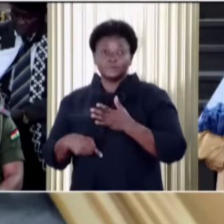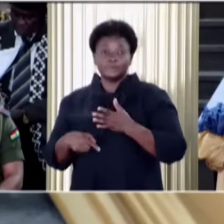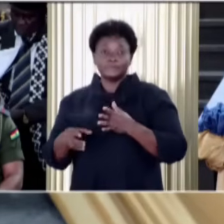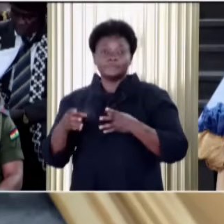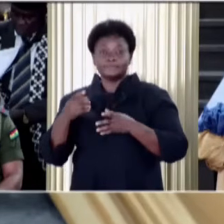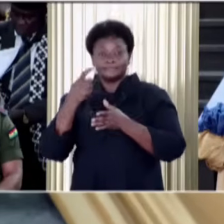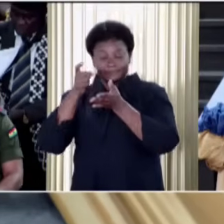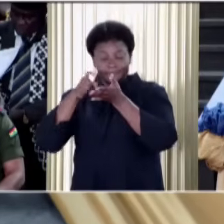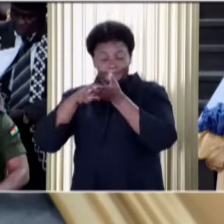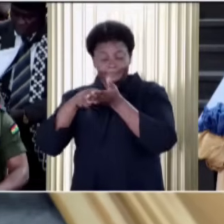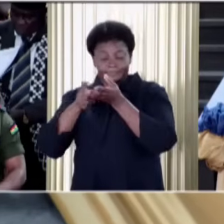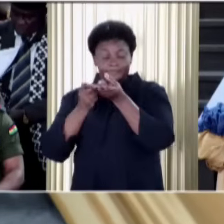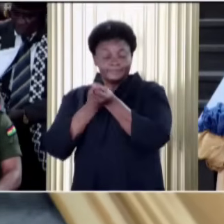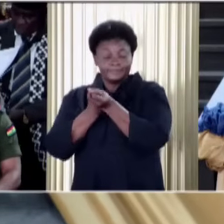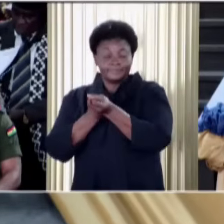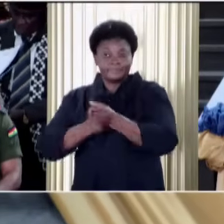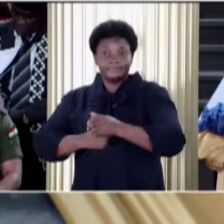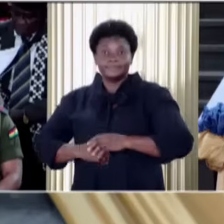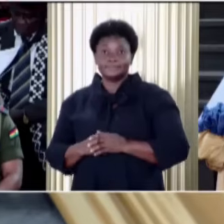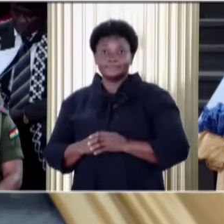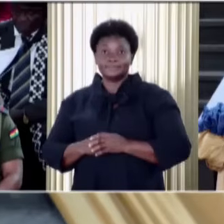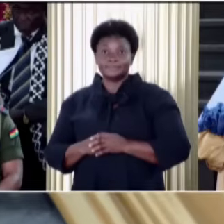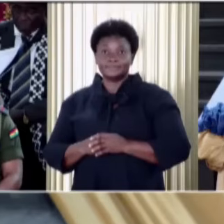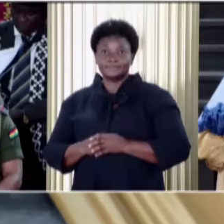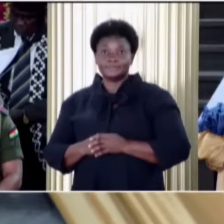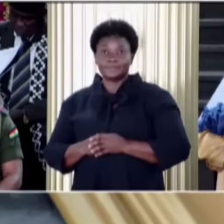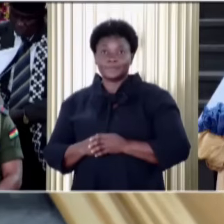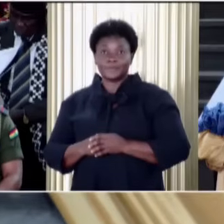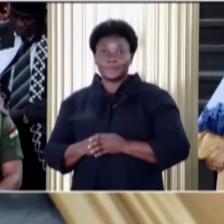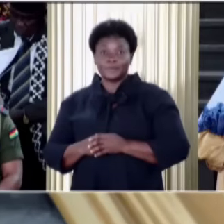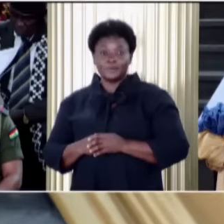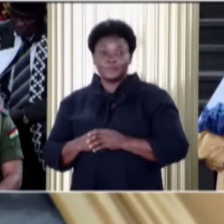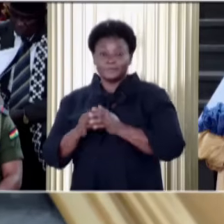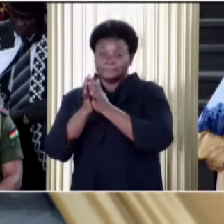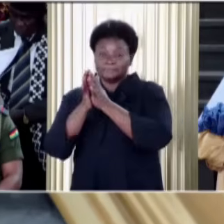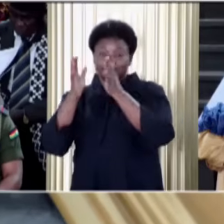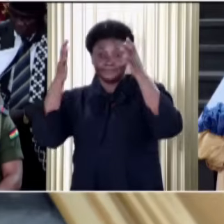acknowledge your support. Will you clap for that?